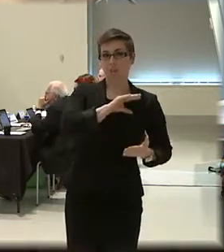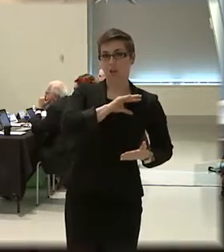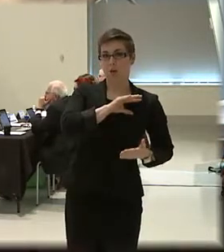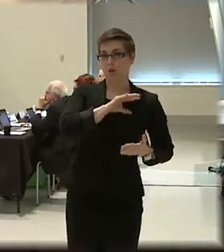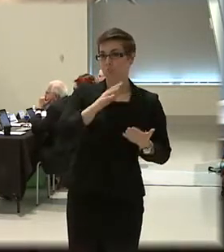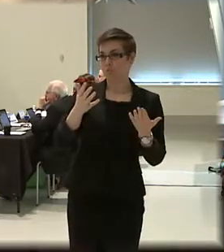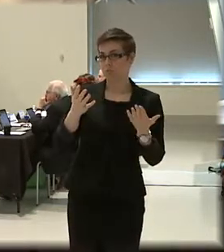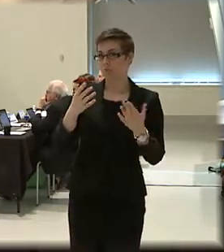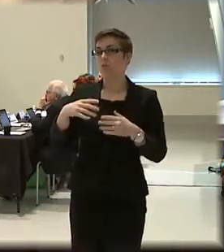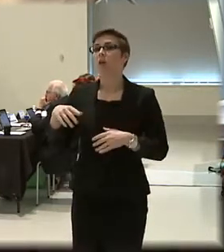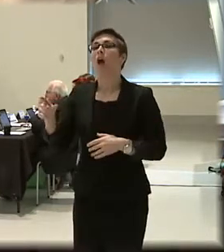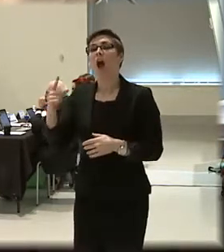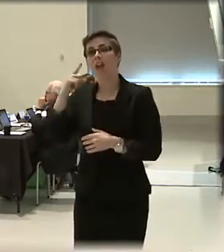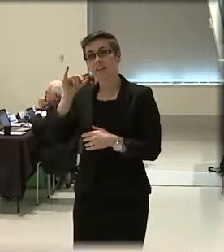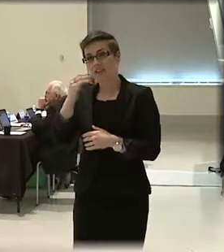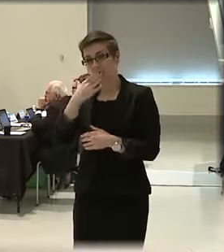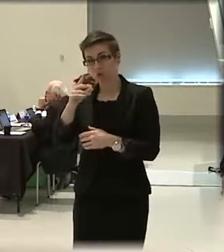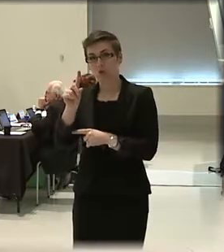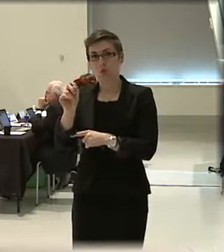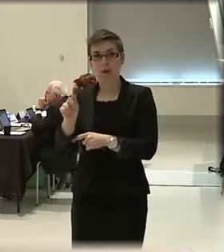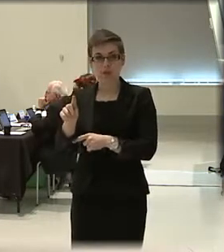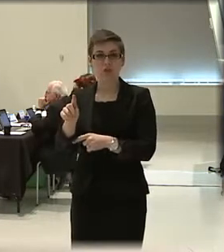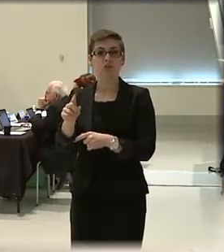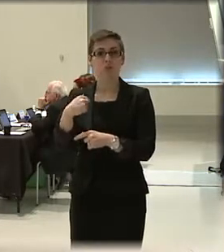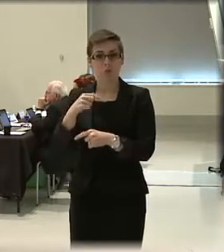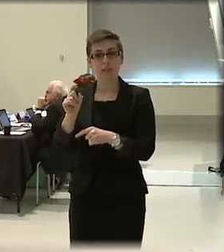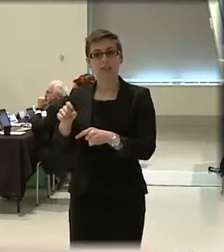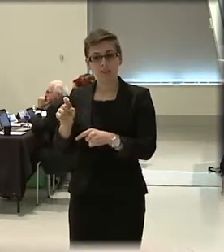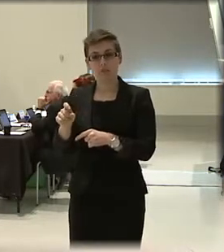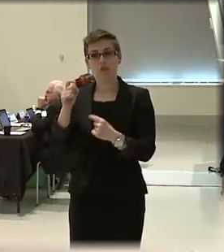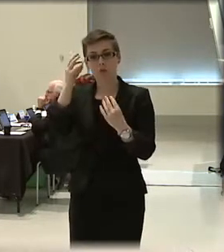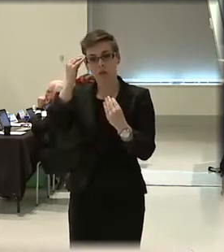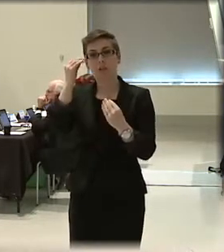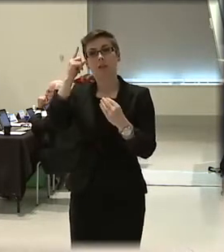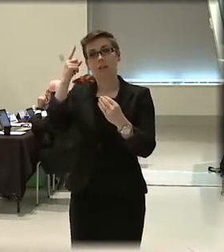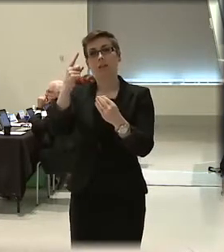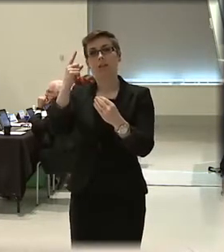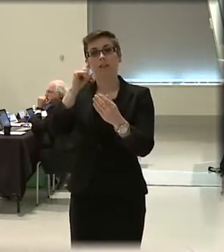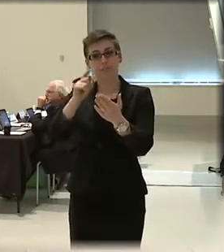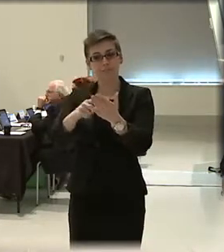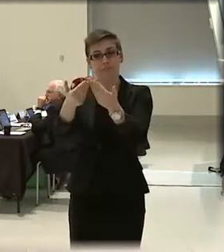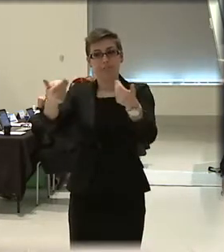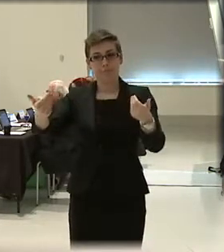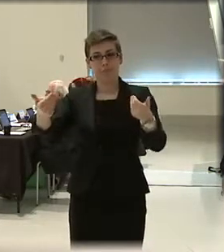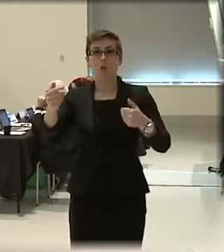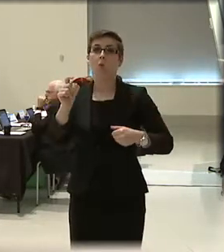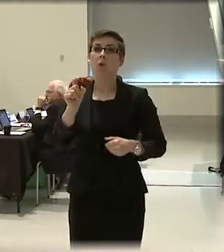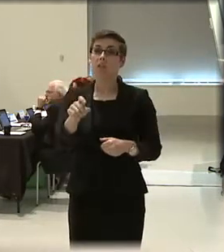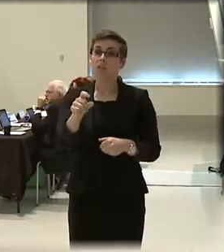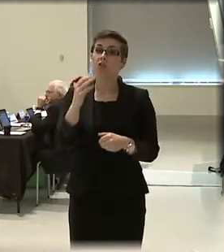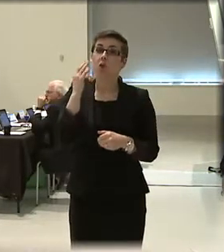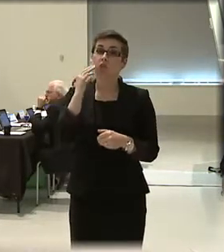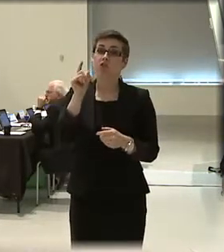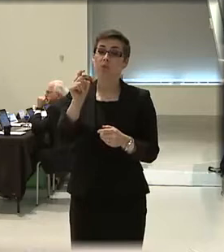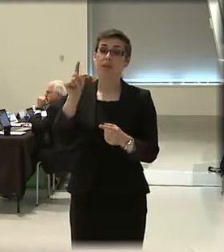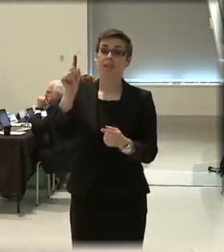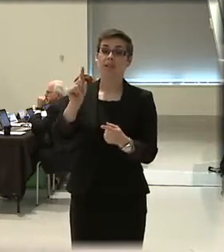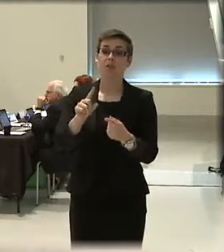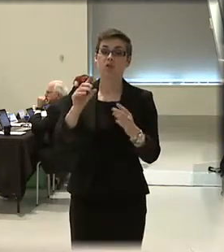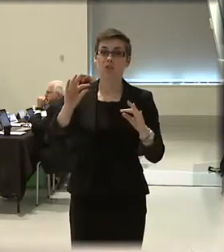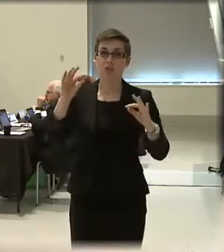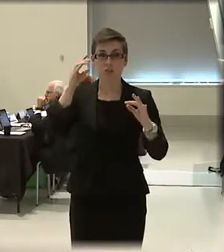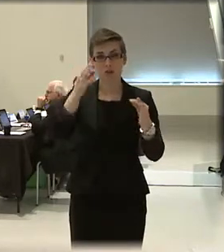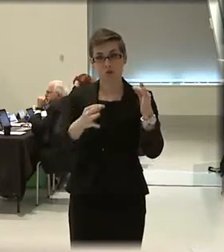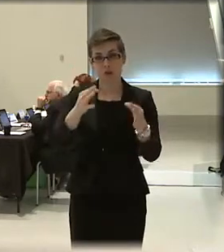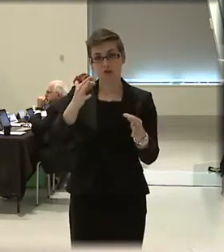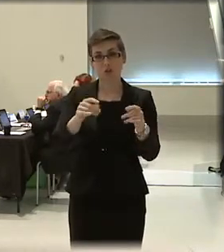completely agree with you. I think that distinction is necessary. We think there should be as little discretion as possible in recording,